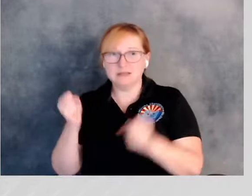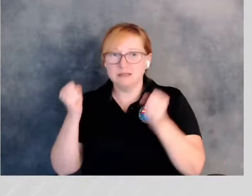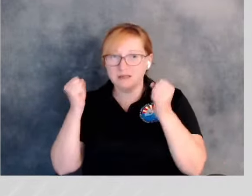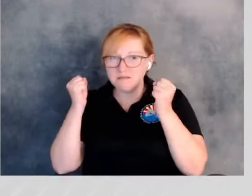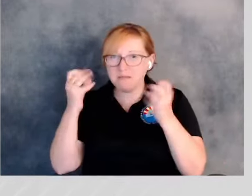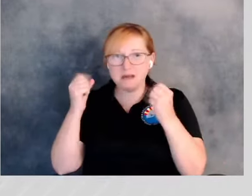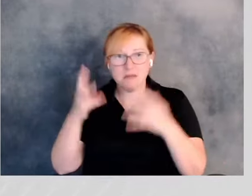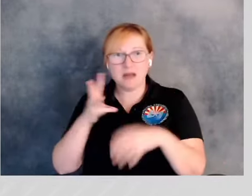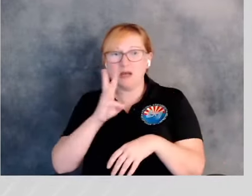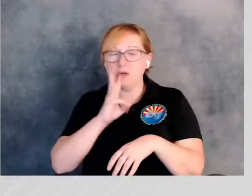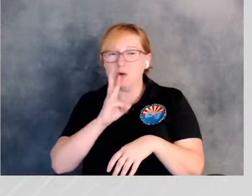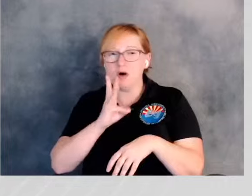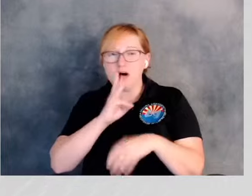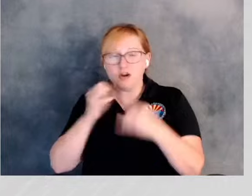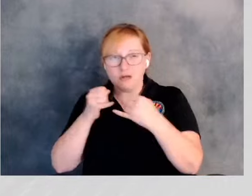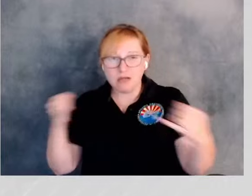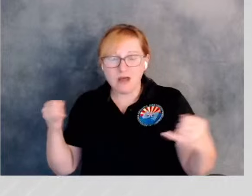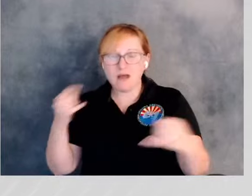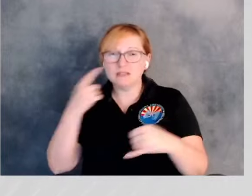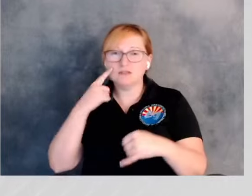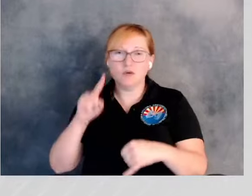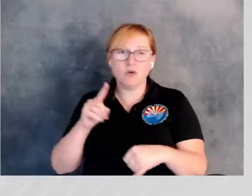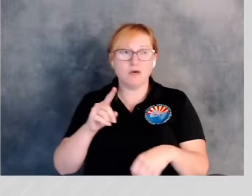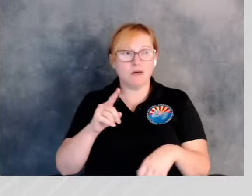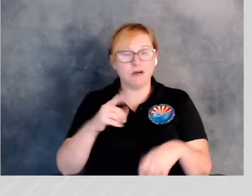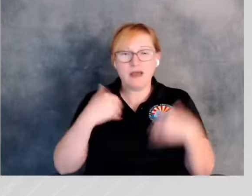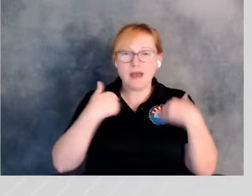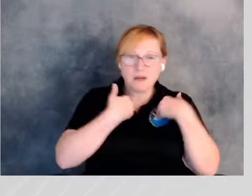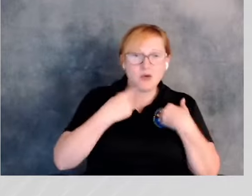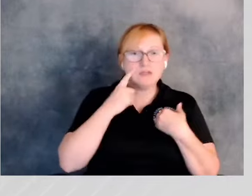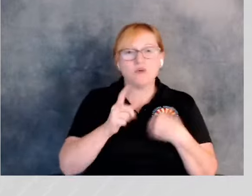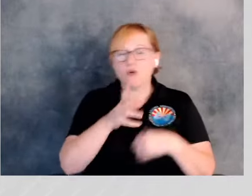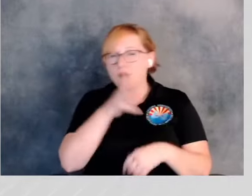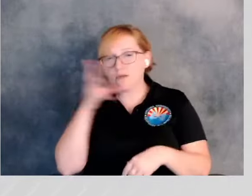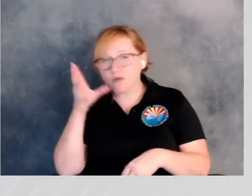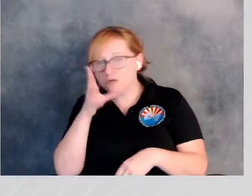watering troughs for agriculture, water lines for